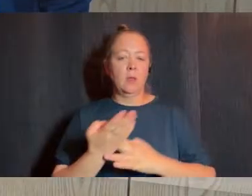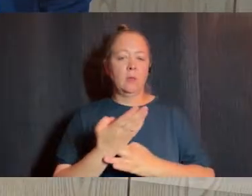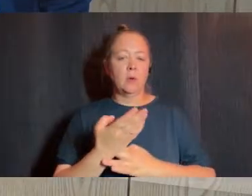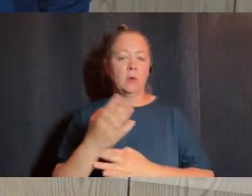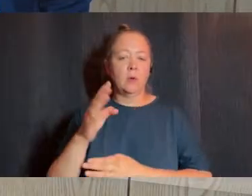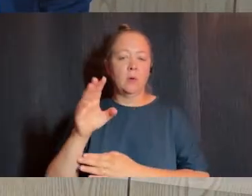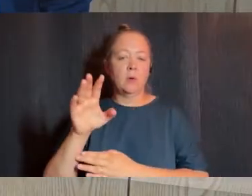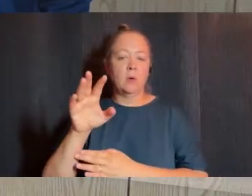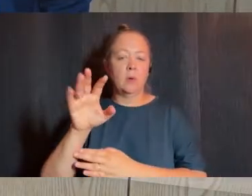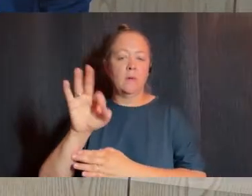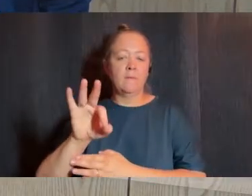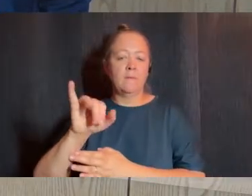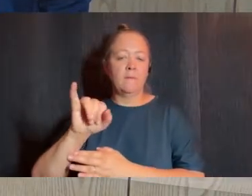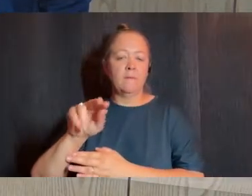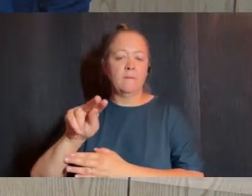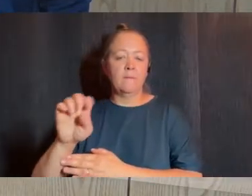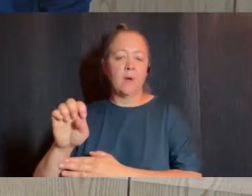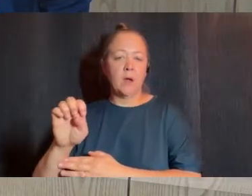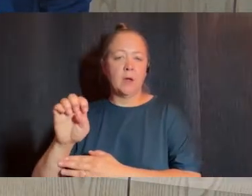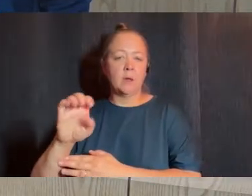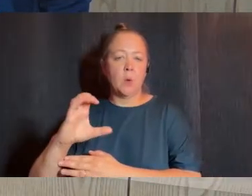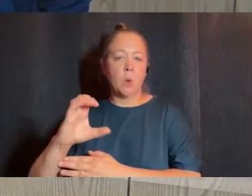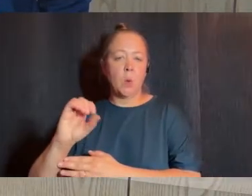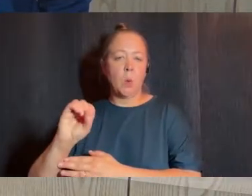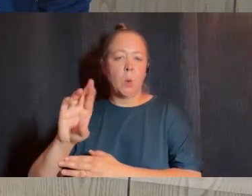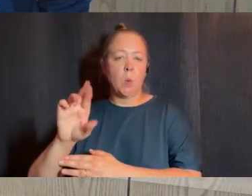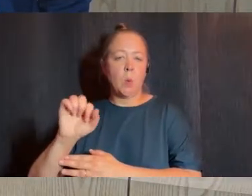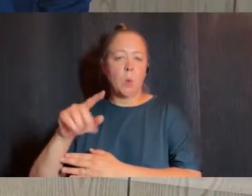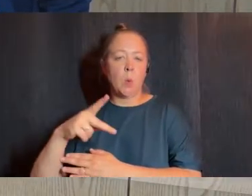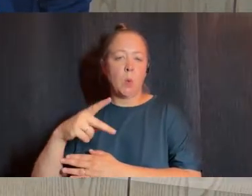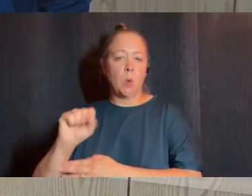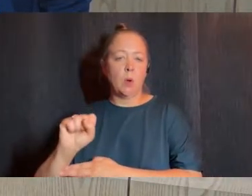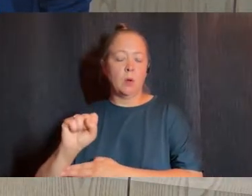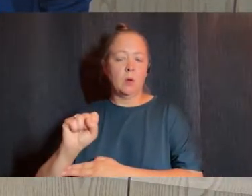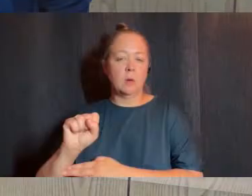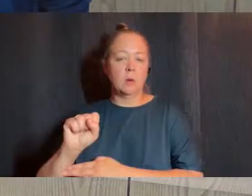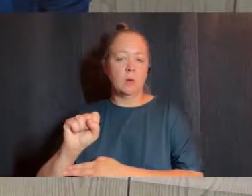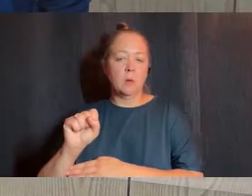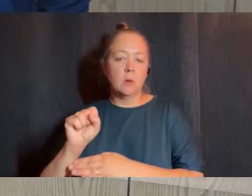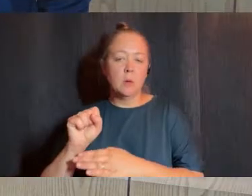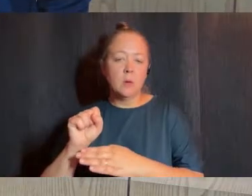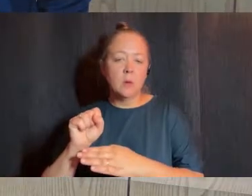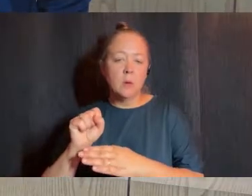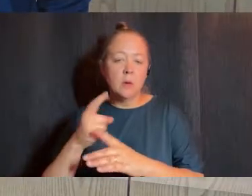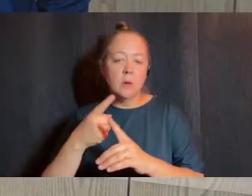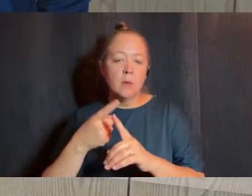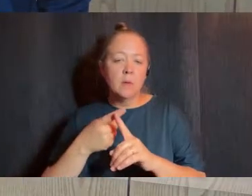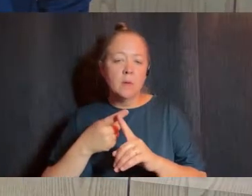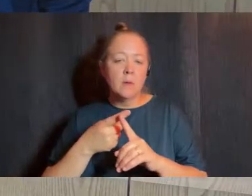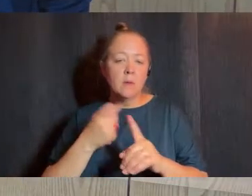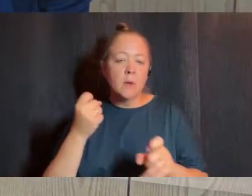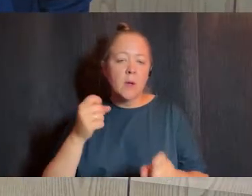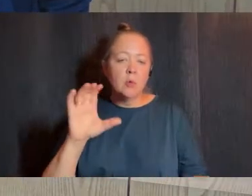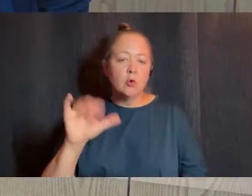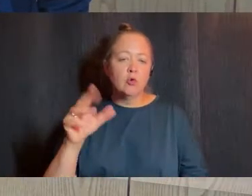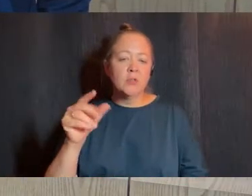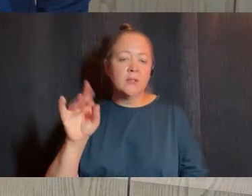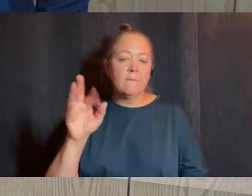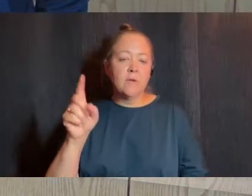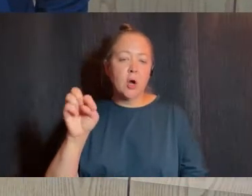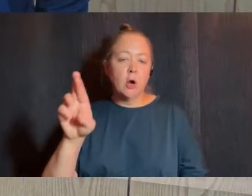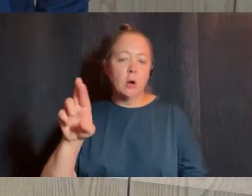amazing Mr. Christopher Dwyer, who's also a Ward 1 resident, and his team of nonprofit. They do amazing work. So all